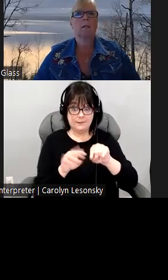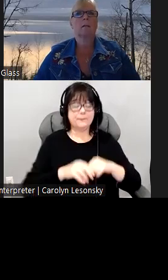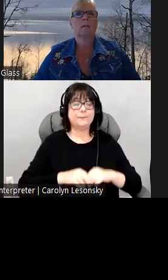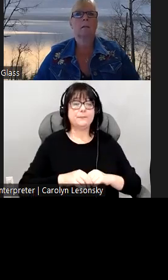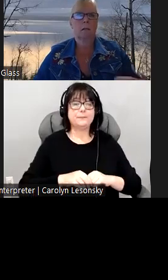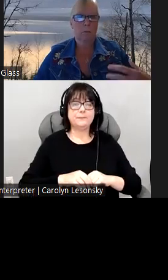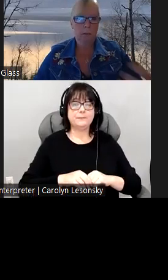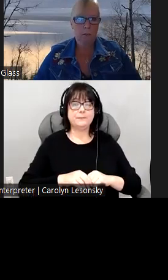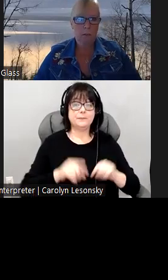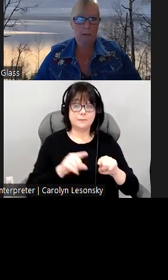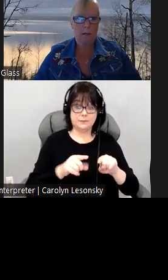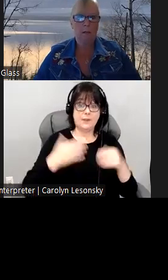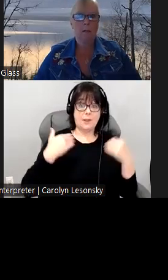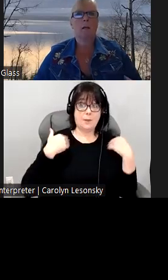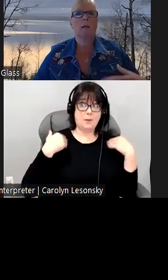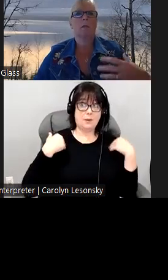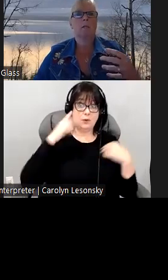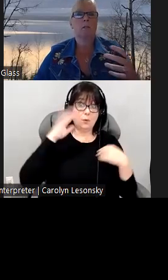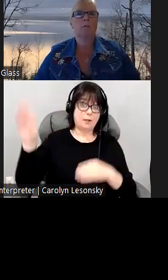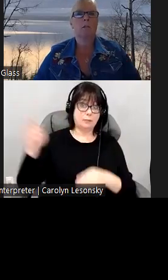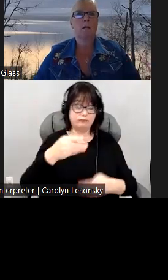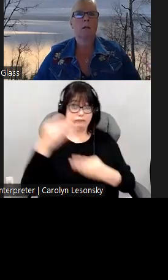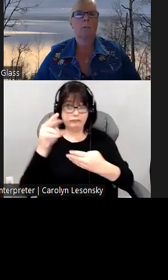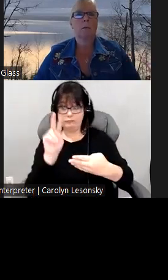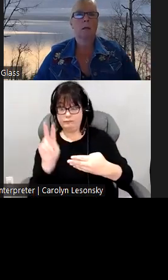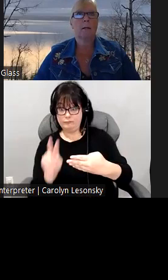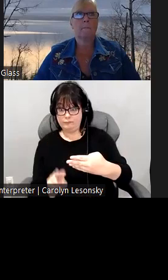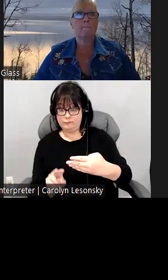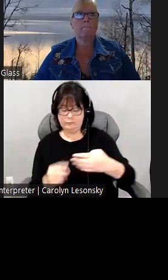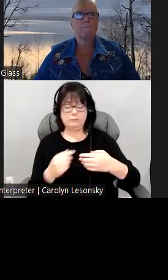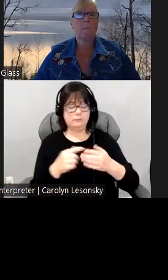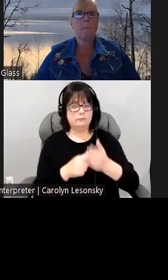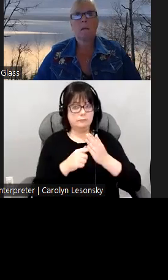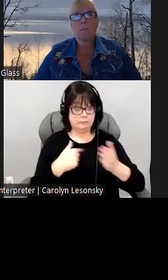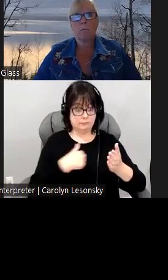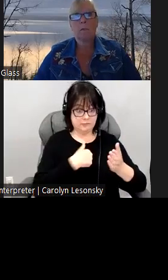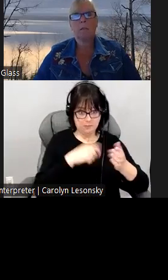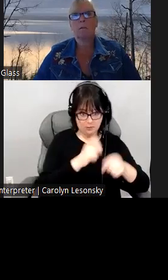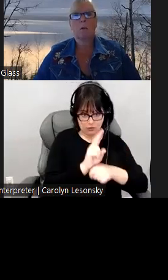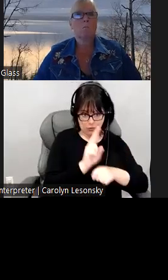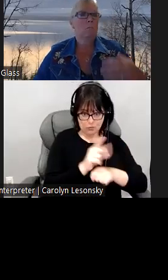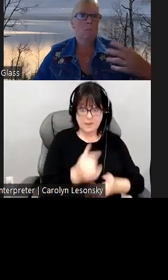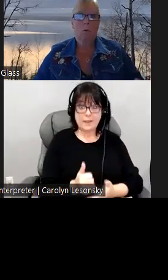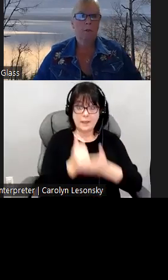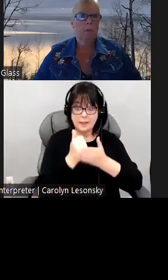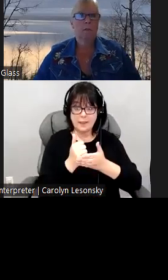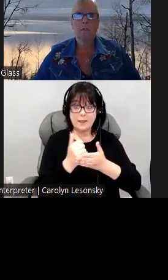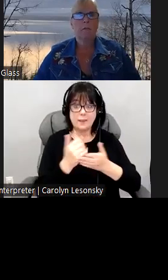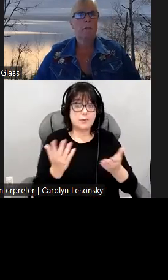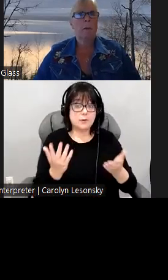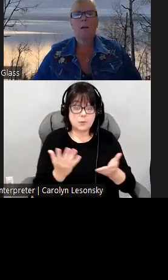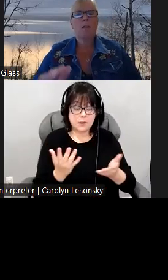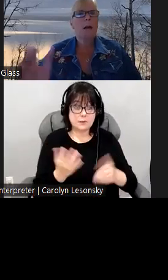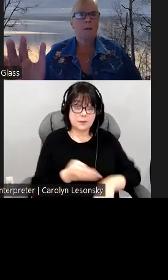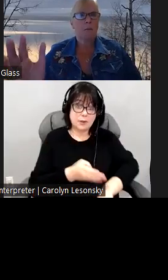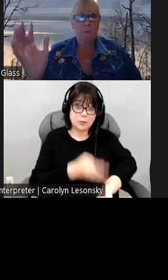it, and we must look at it, and we need to use it to help make improvements or to give ourselves a